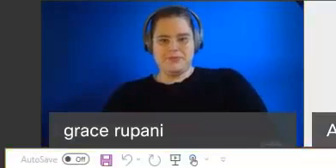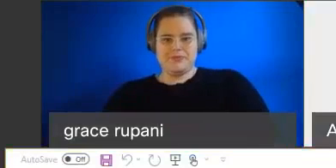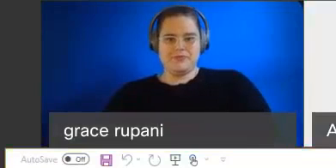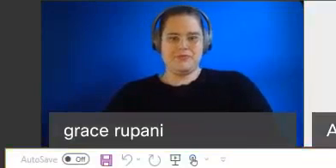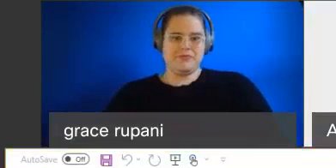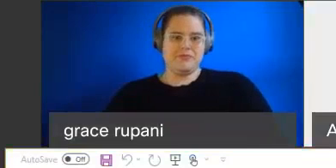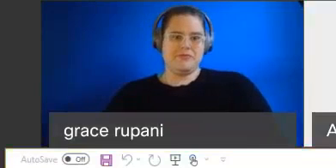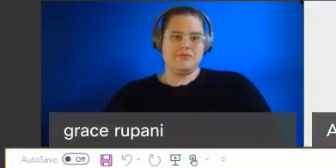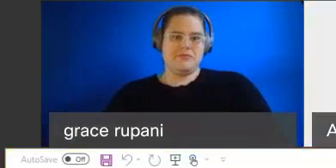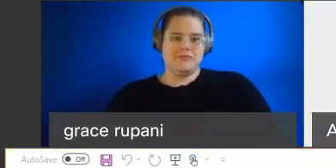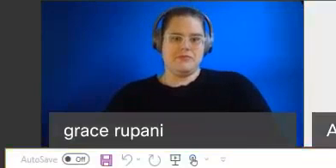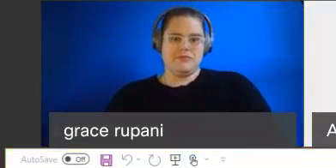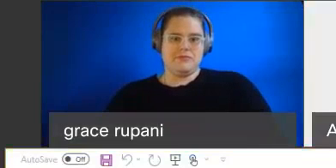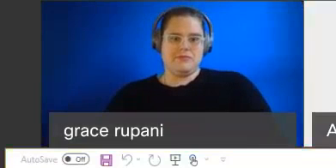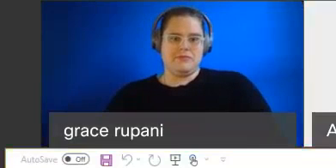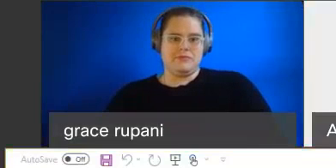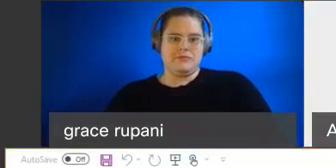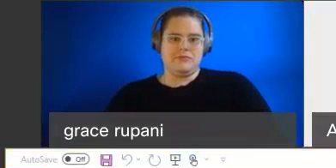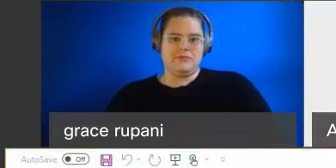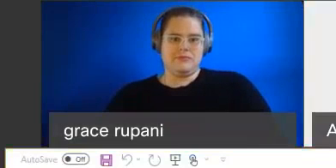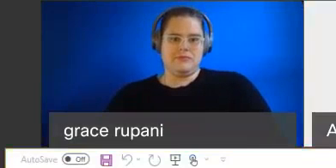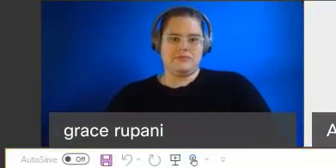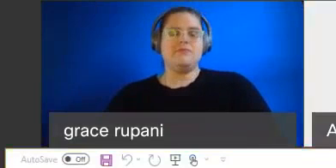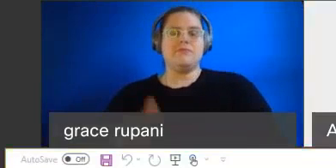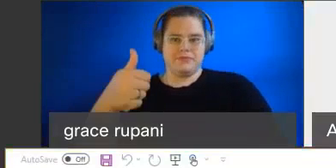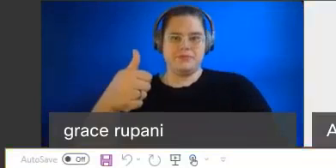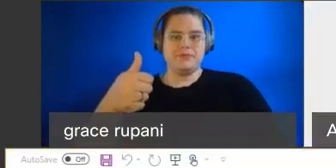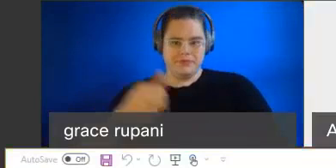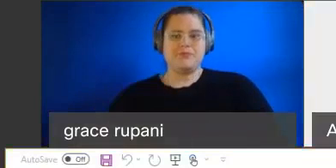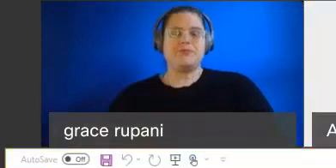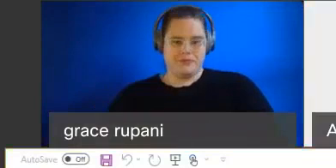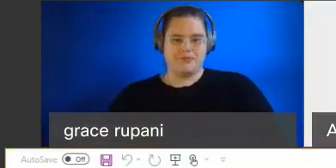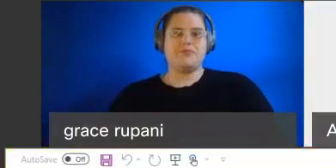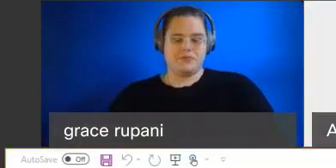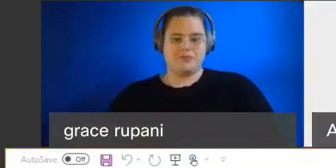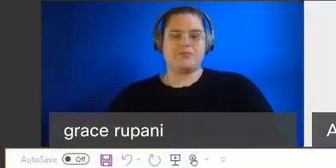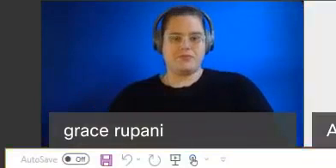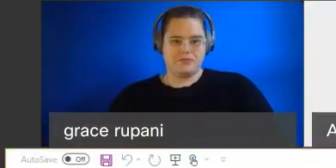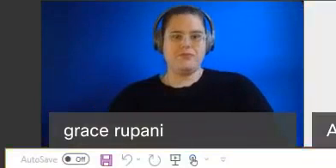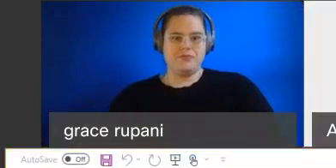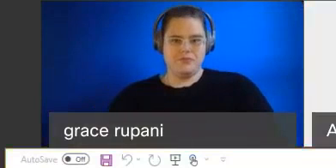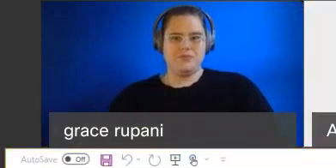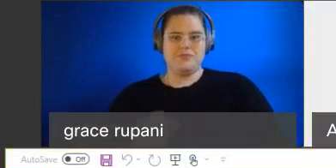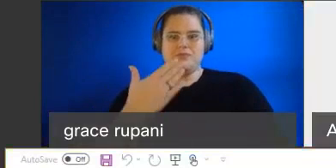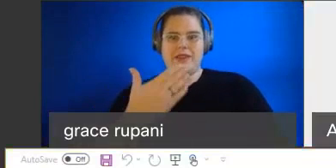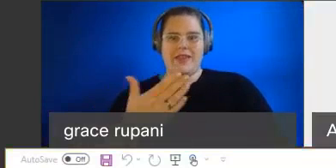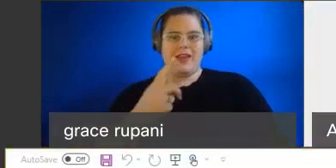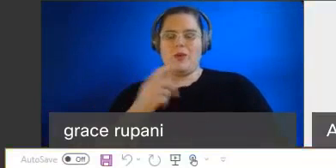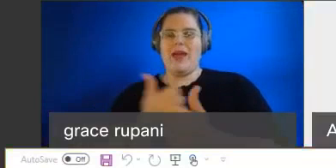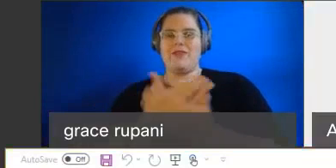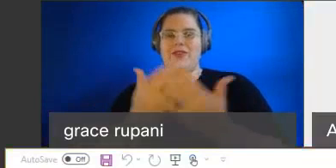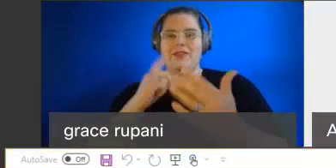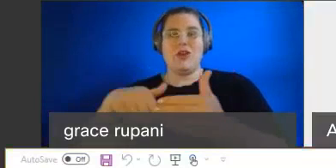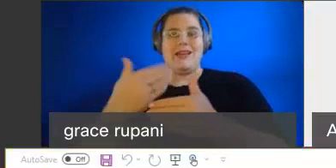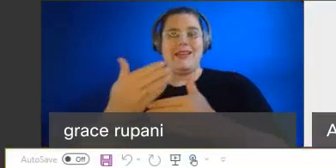Someone could just say yes, please. Yes, and Director Reese. Okay, thank you, because I have everything for my next meeting on